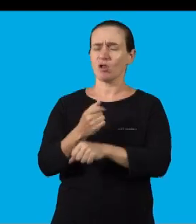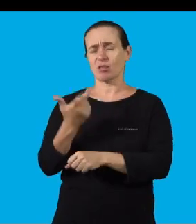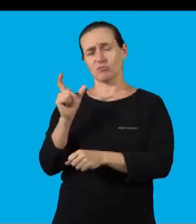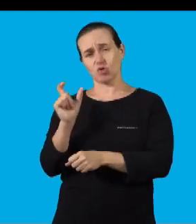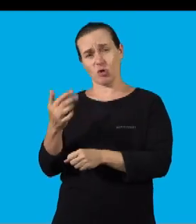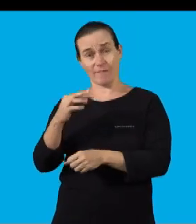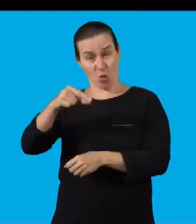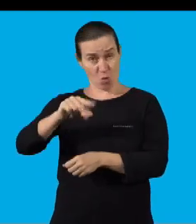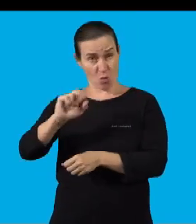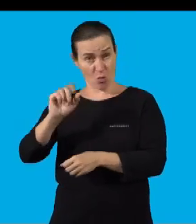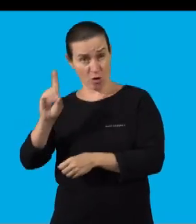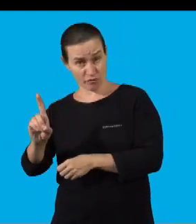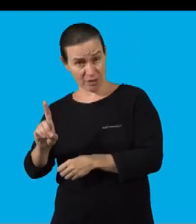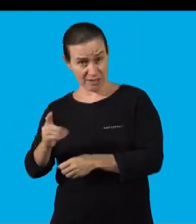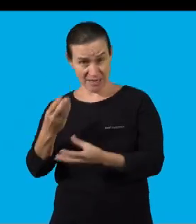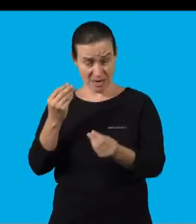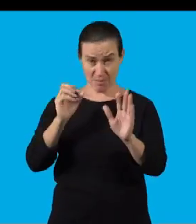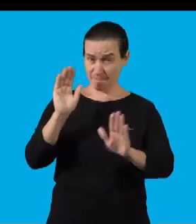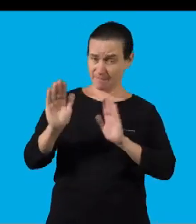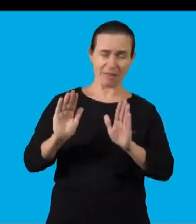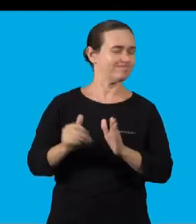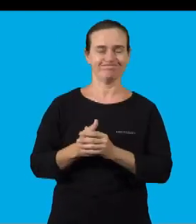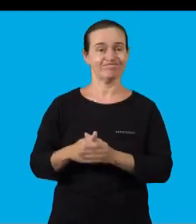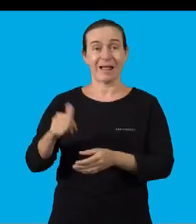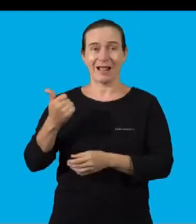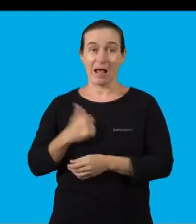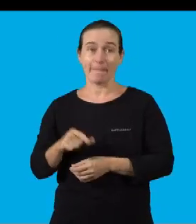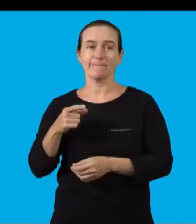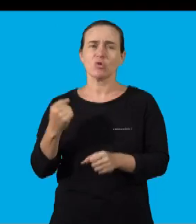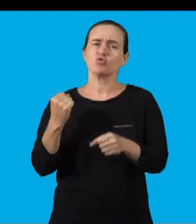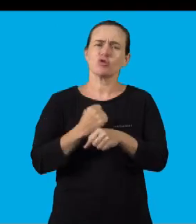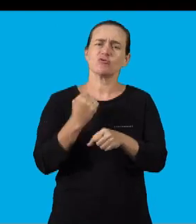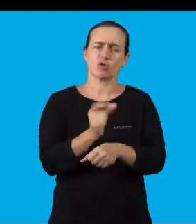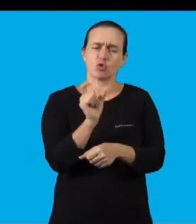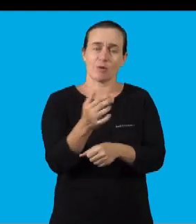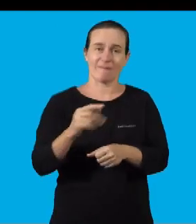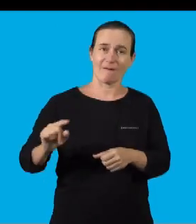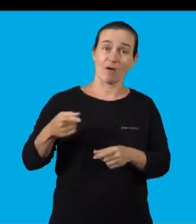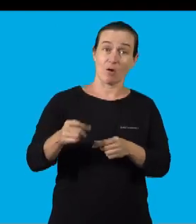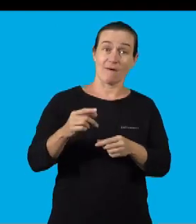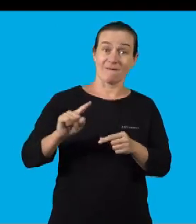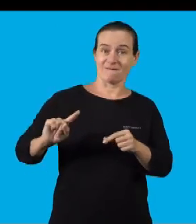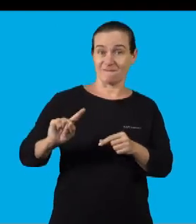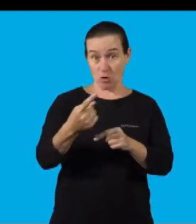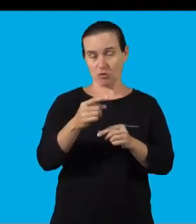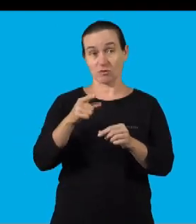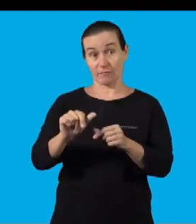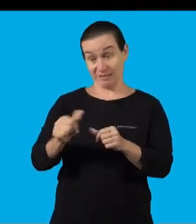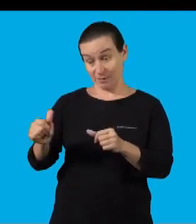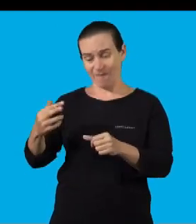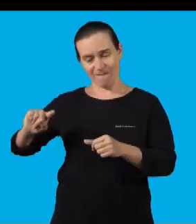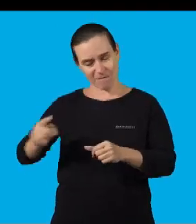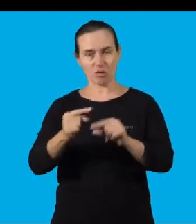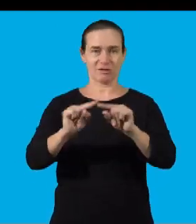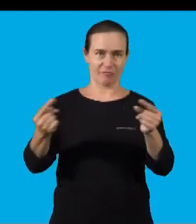term of the quadratic number pattern, but they are looking for the general term of the sequence of the first